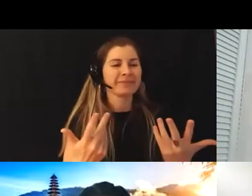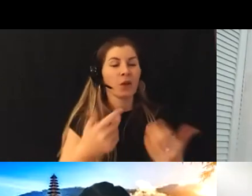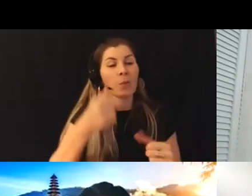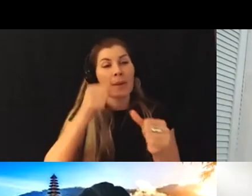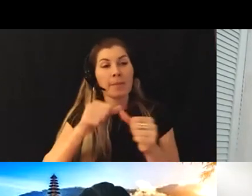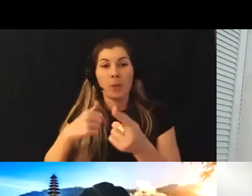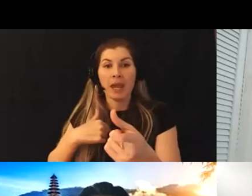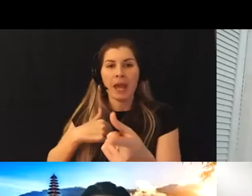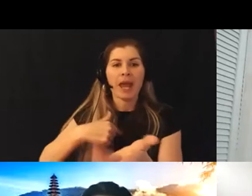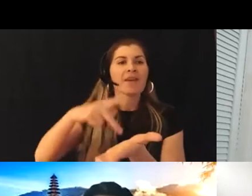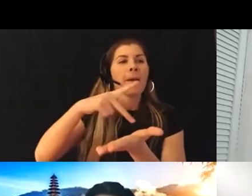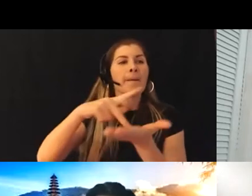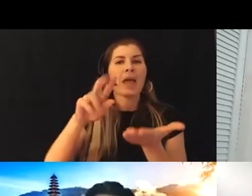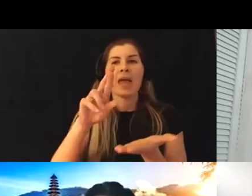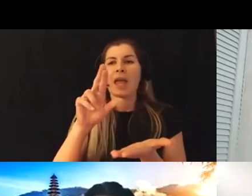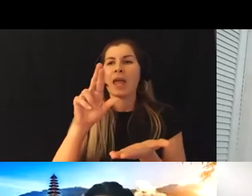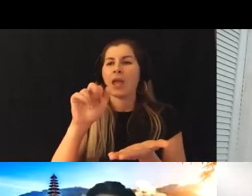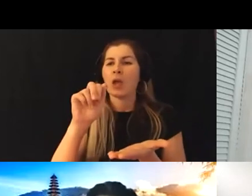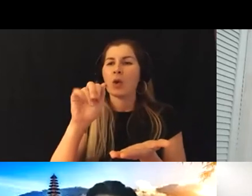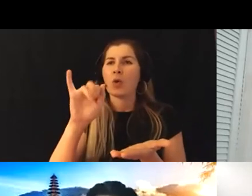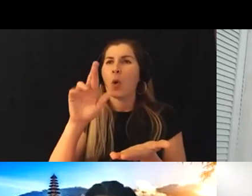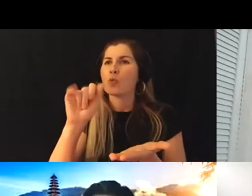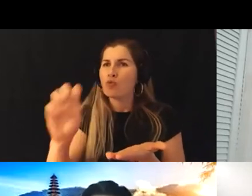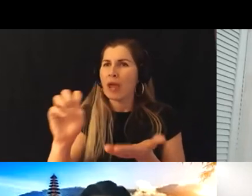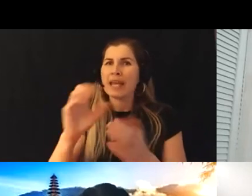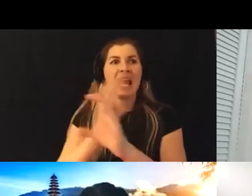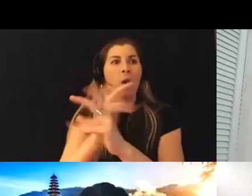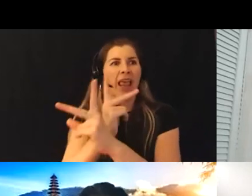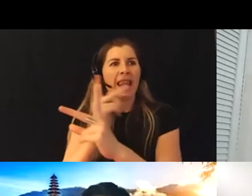rate calculator where you can plug in how much you should be